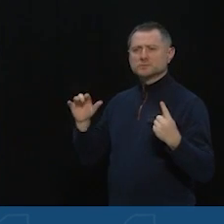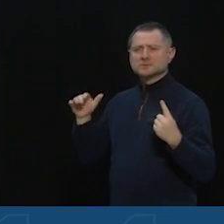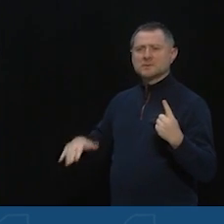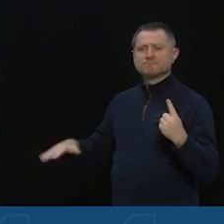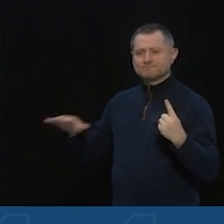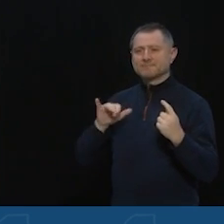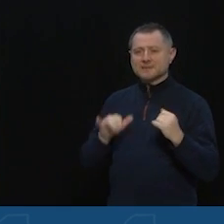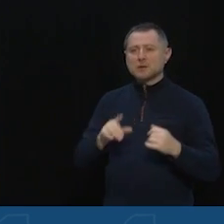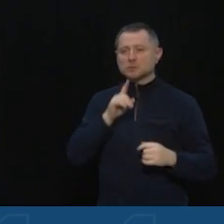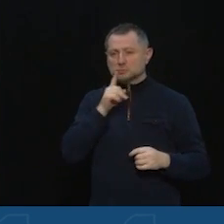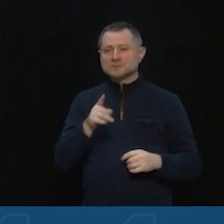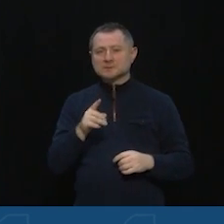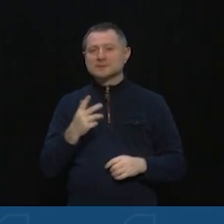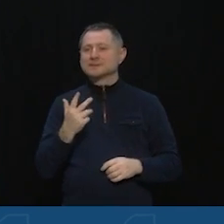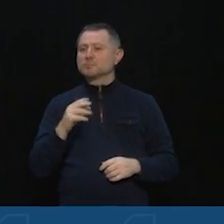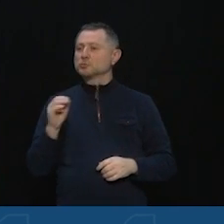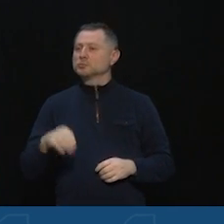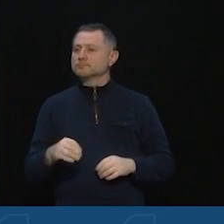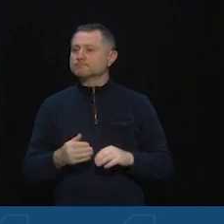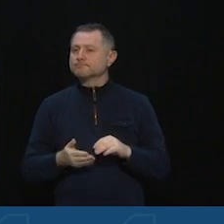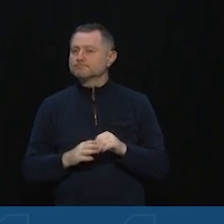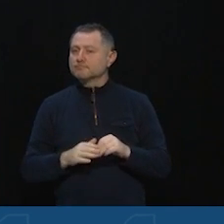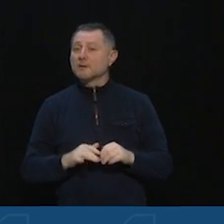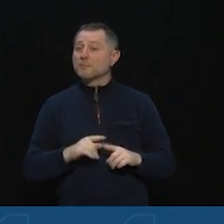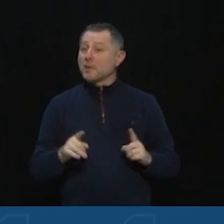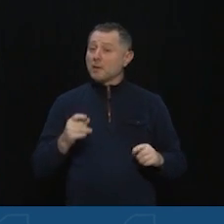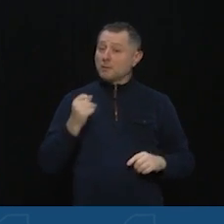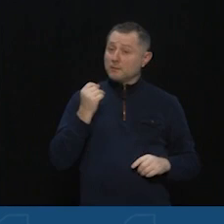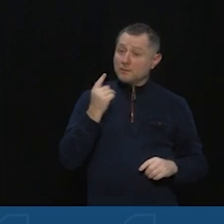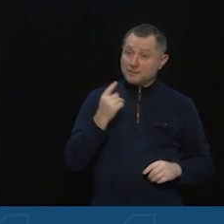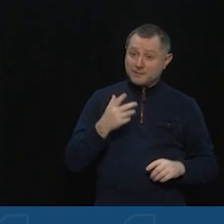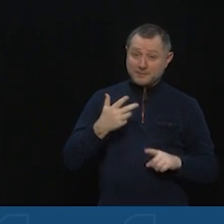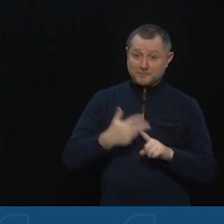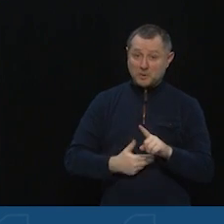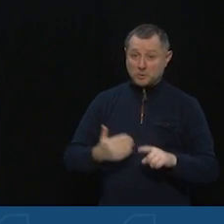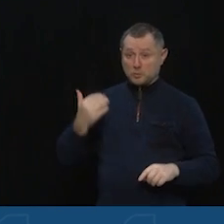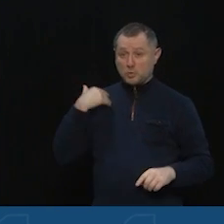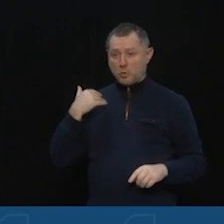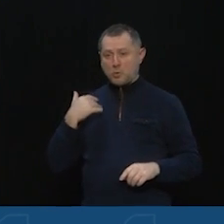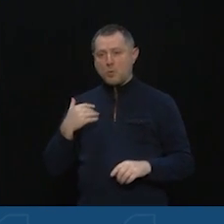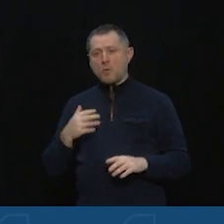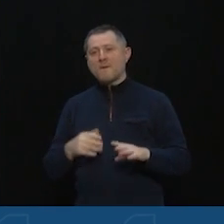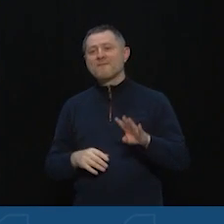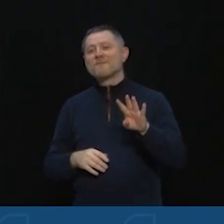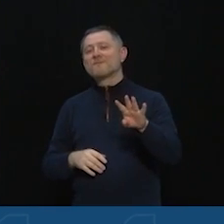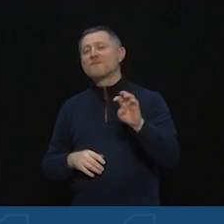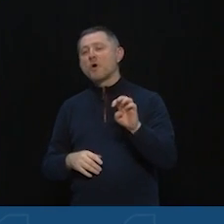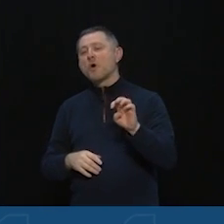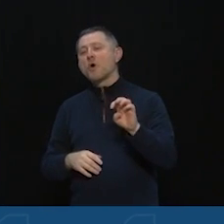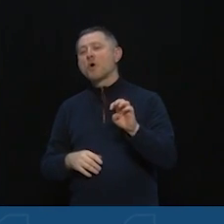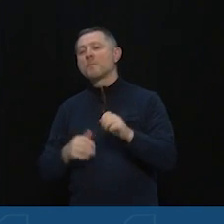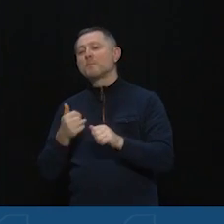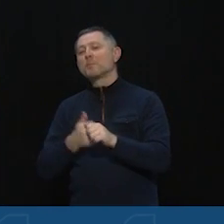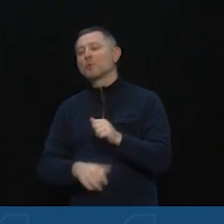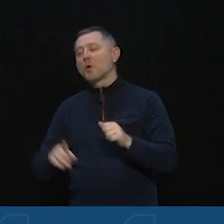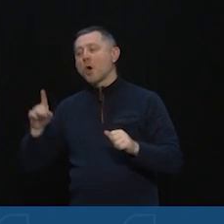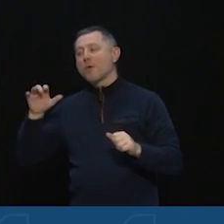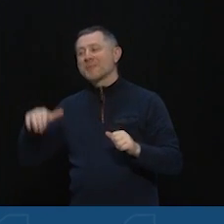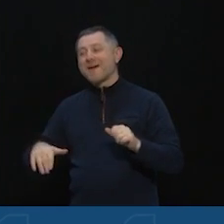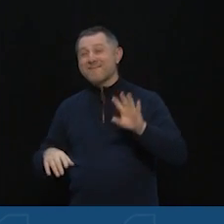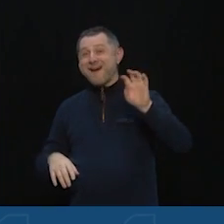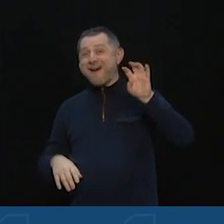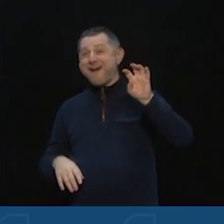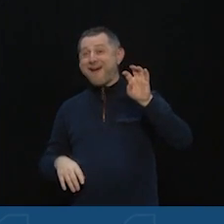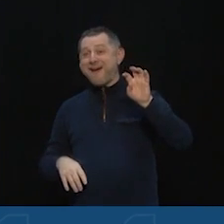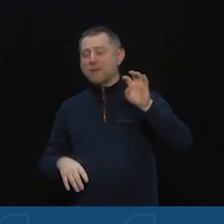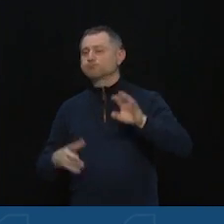30%. But it was just a few months ago, we had over 400 cases per 100,000. So I just want people to understand the context of this as